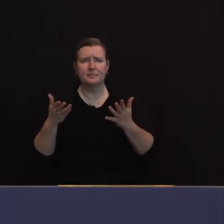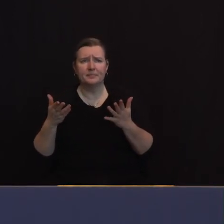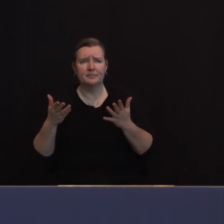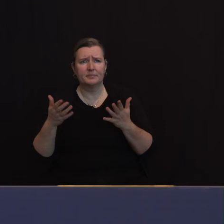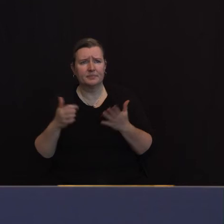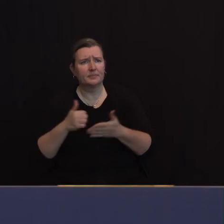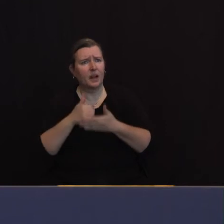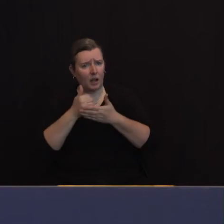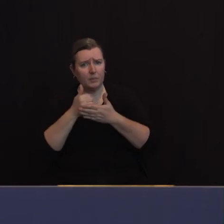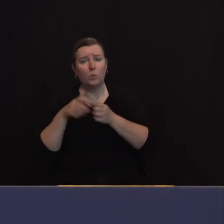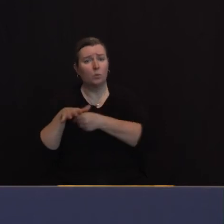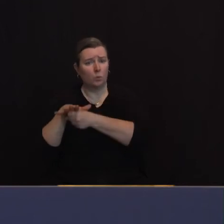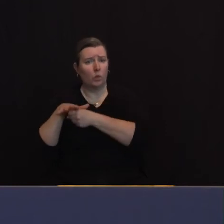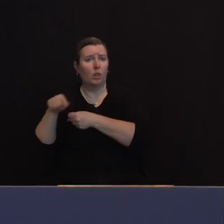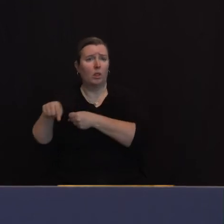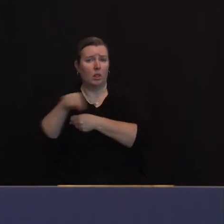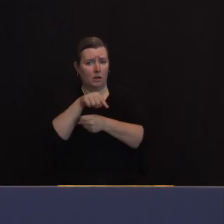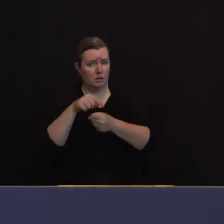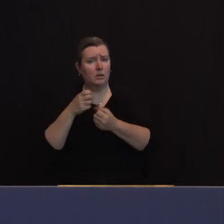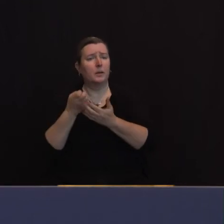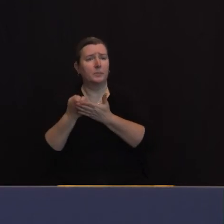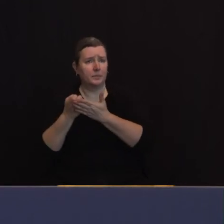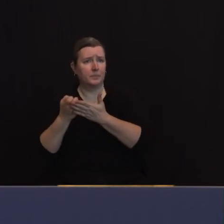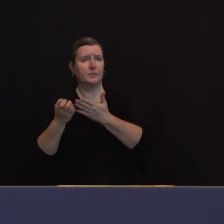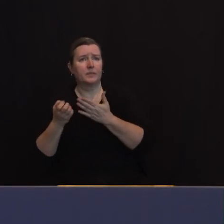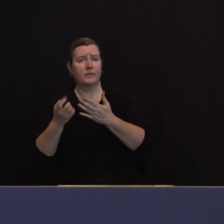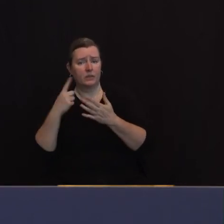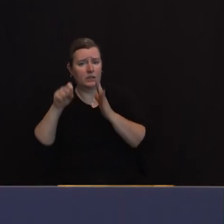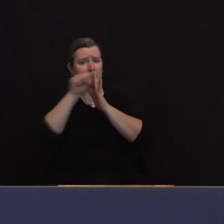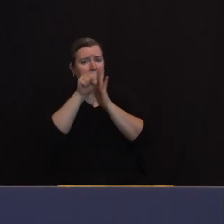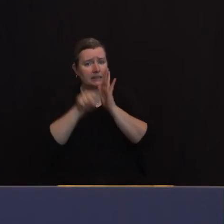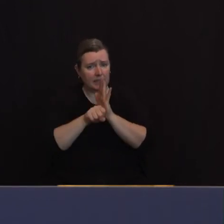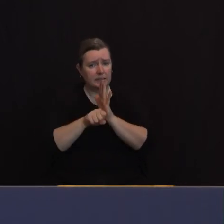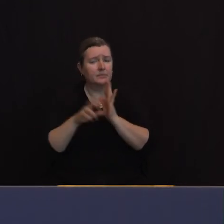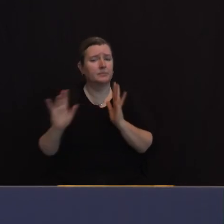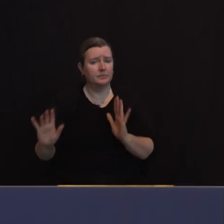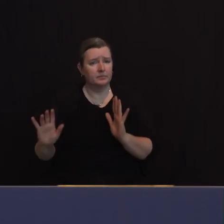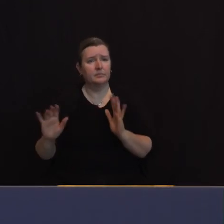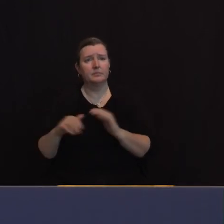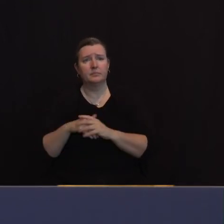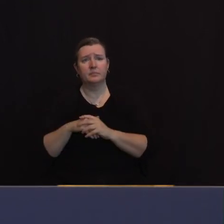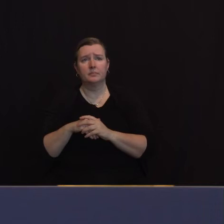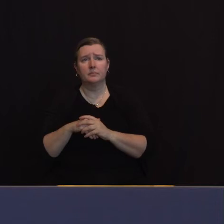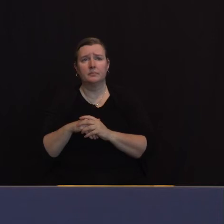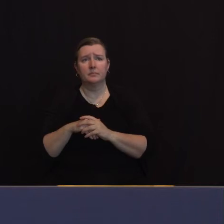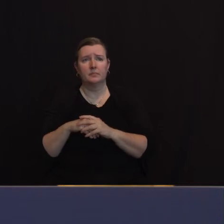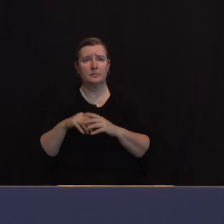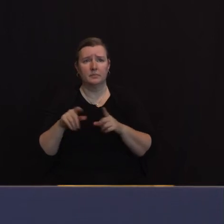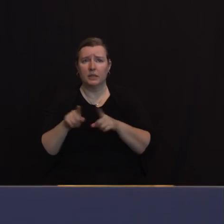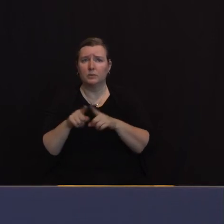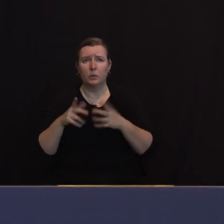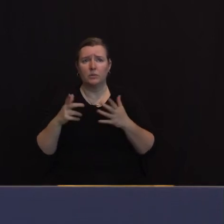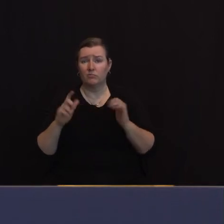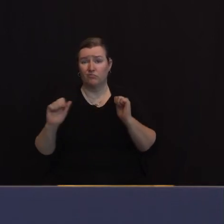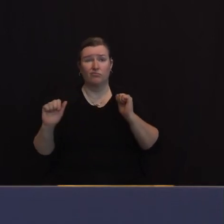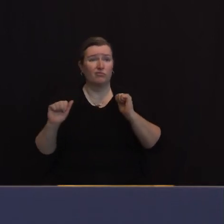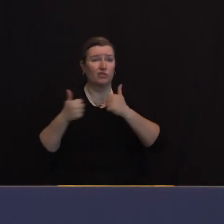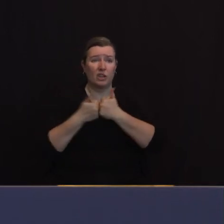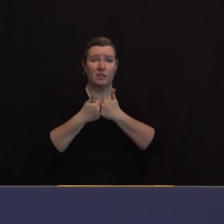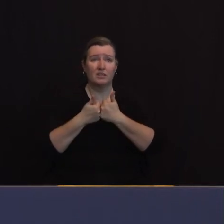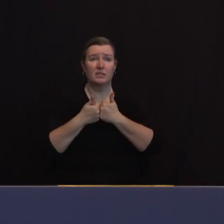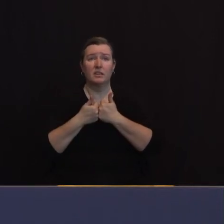question. It's also exacerbated what was already probably the nation's most challengeable affordable housing